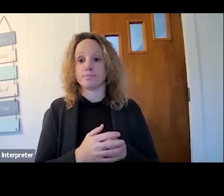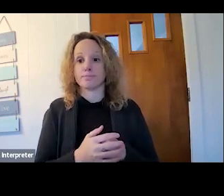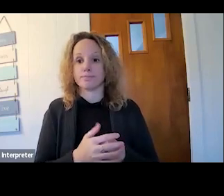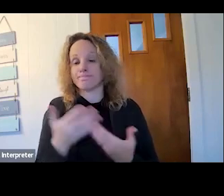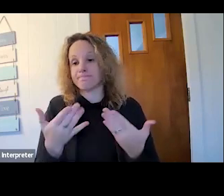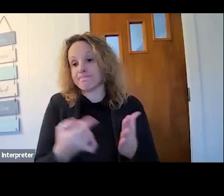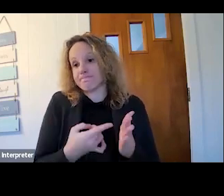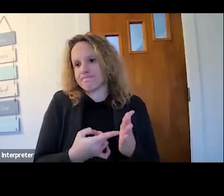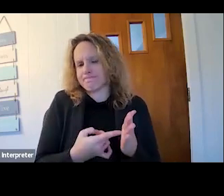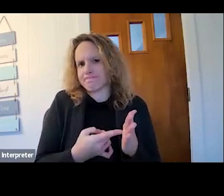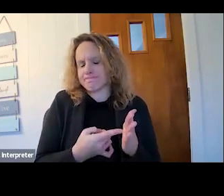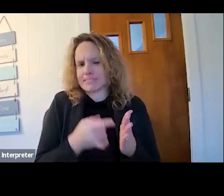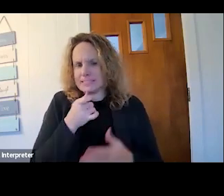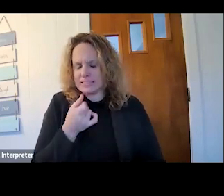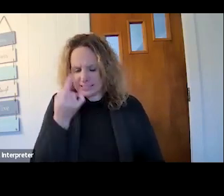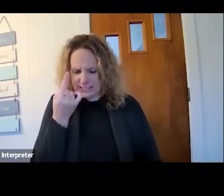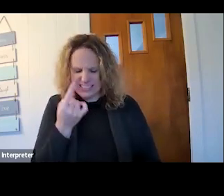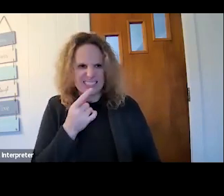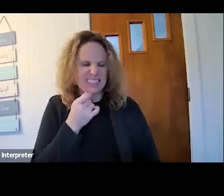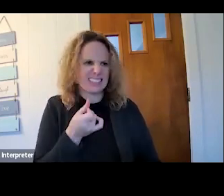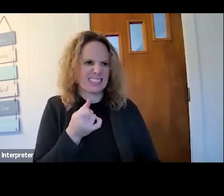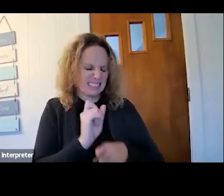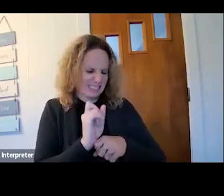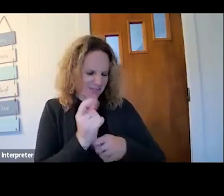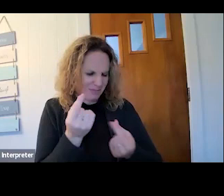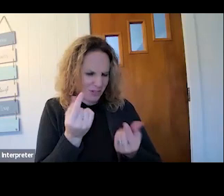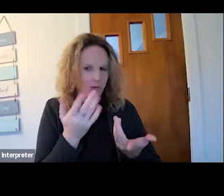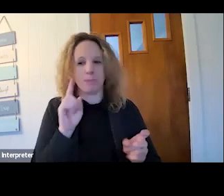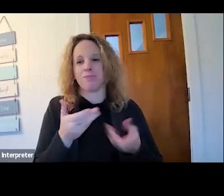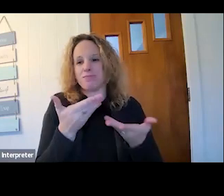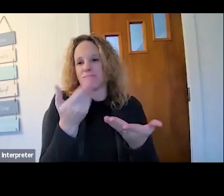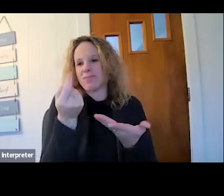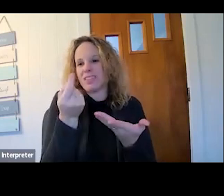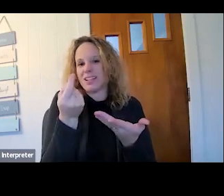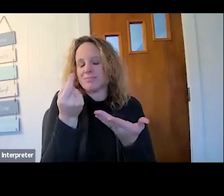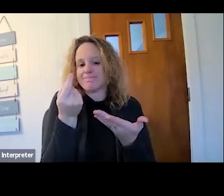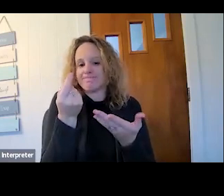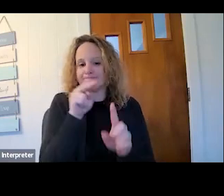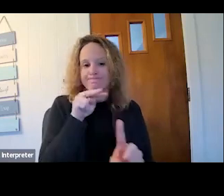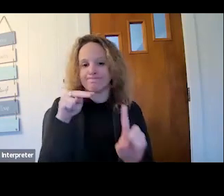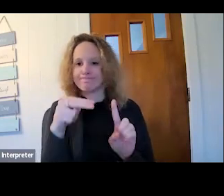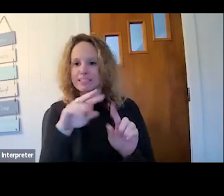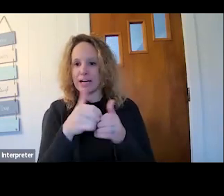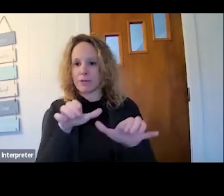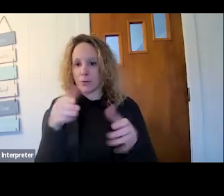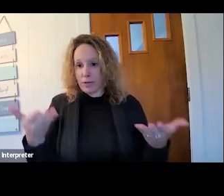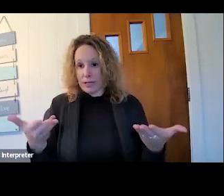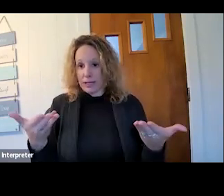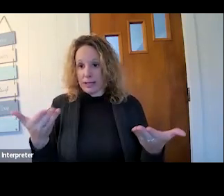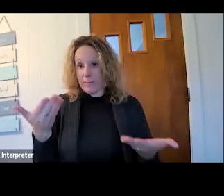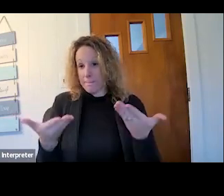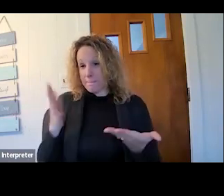some things aren't clicking or aren't working for you, I want to provide a little bit of insight as to how we do it here that might